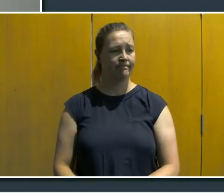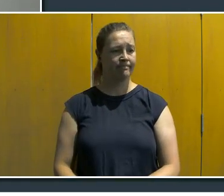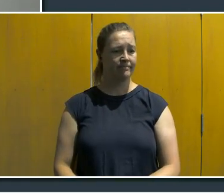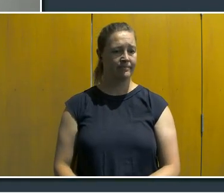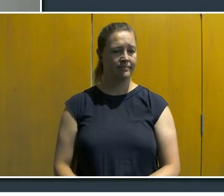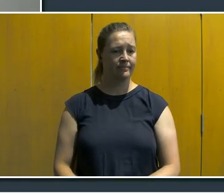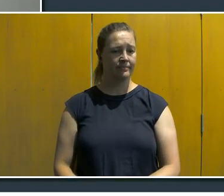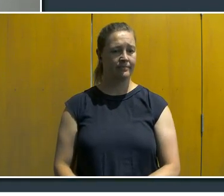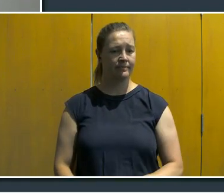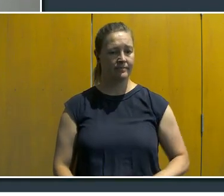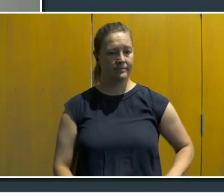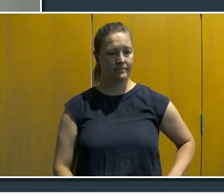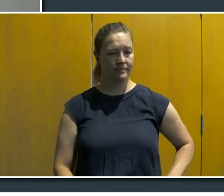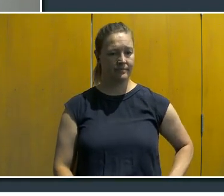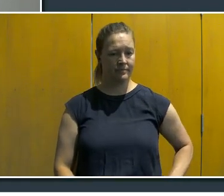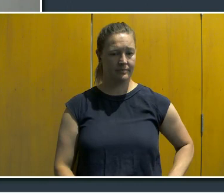What else do we have?